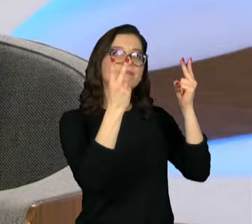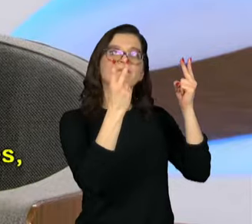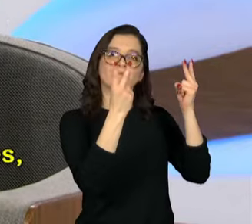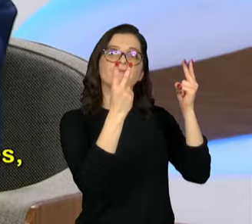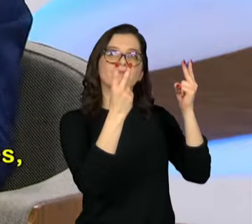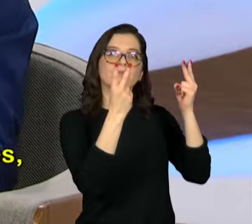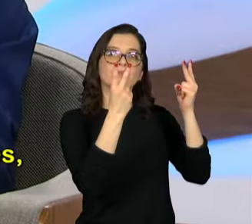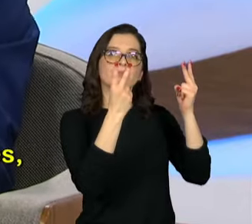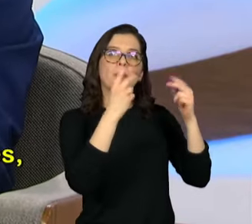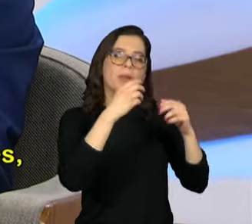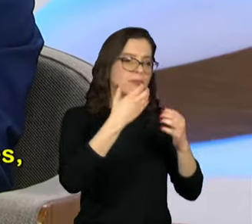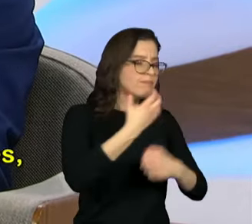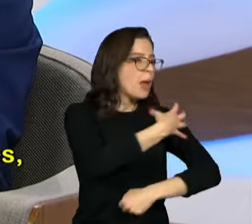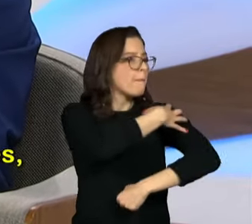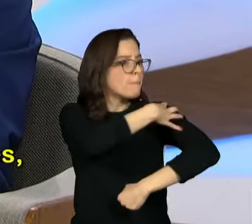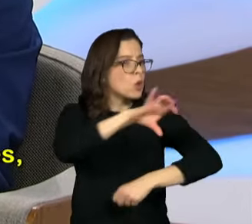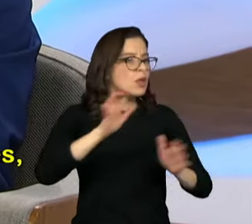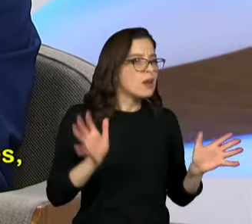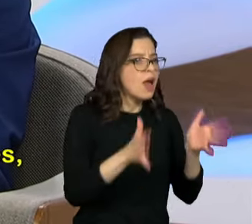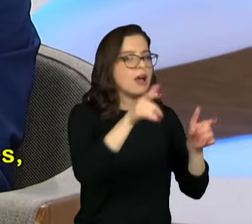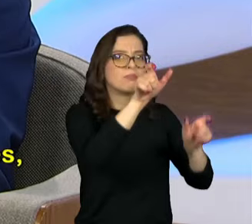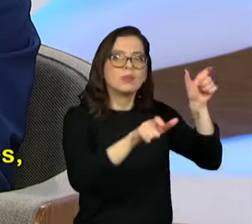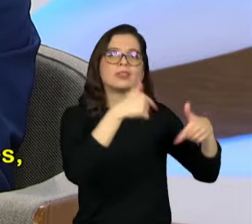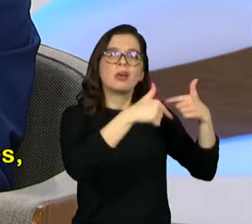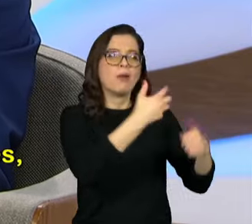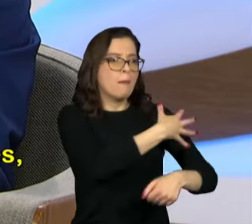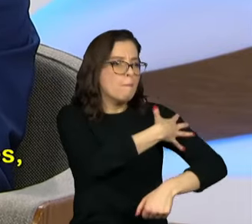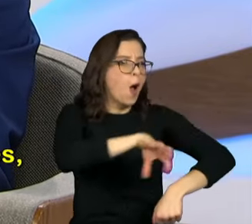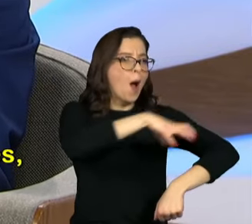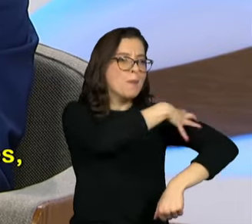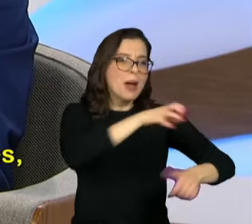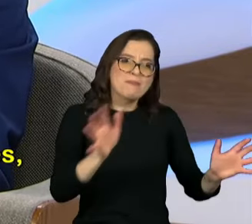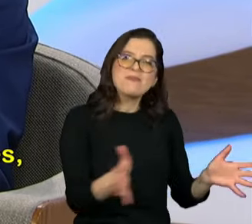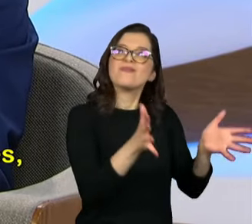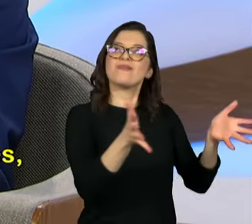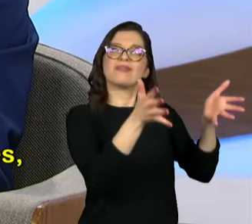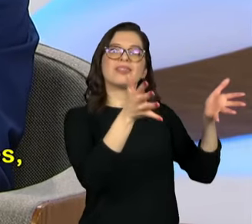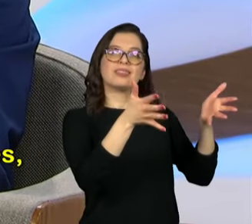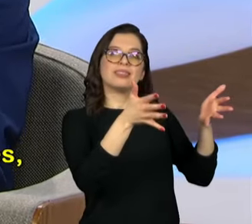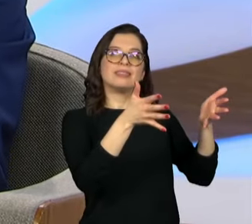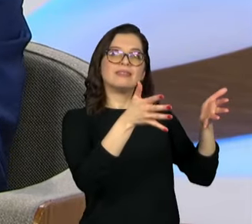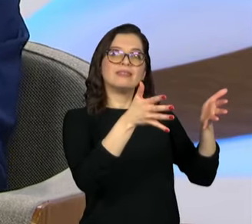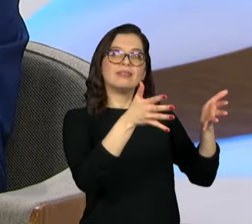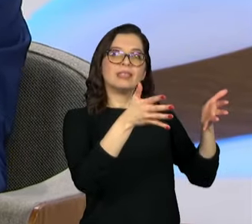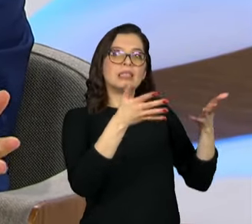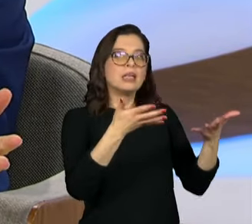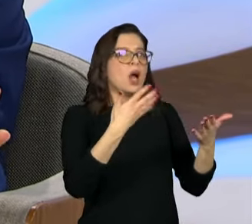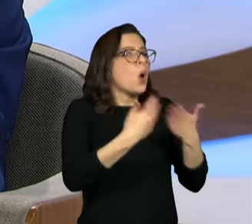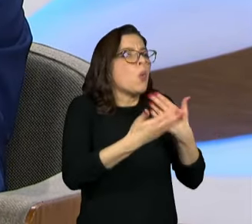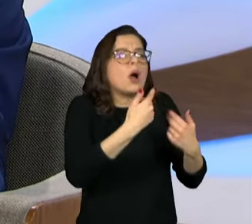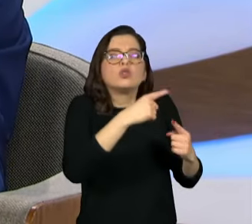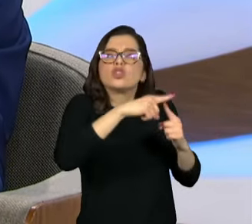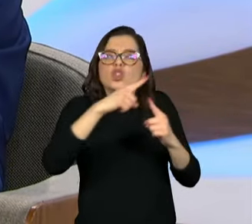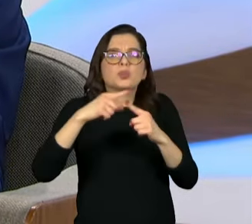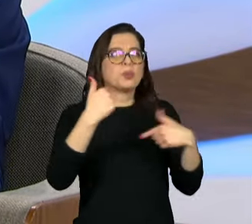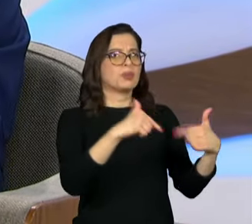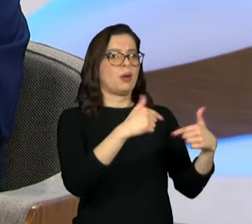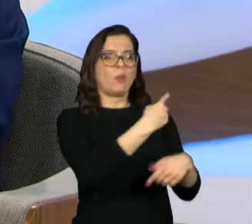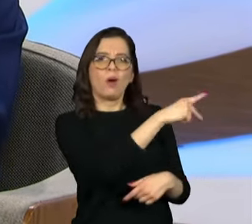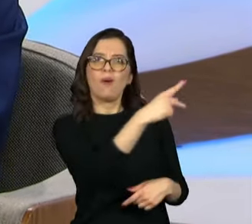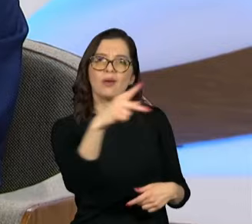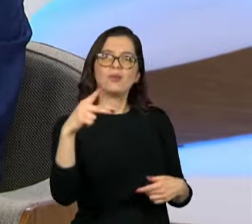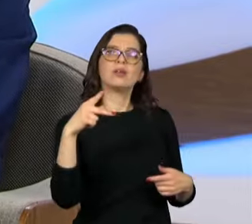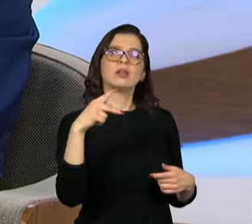recognition with empowering working people, whatever their